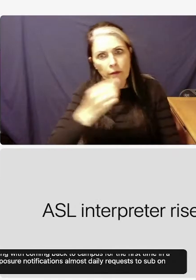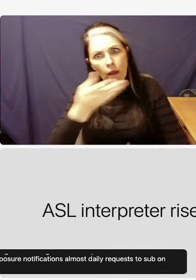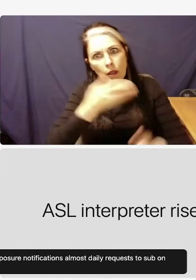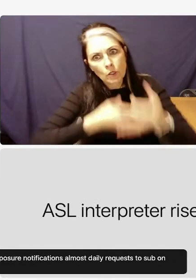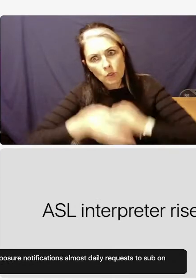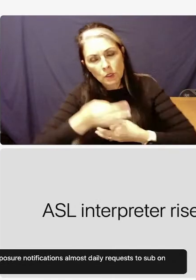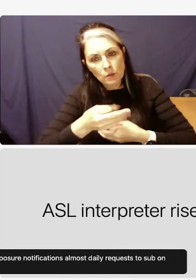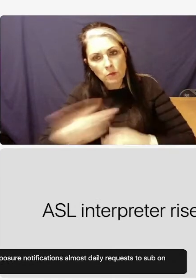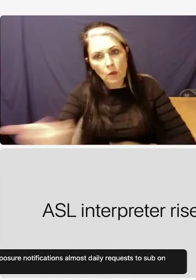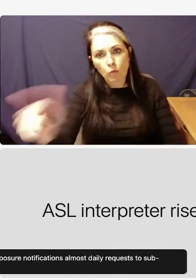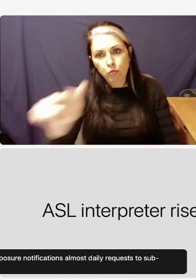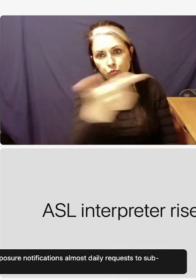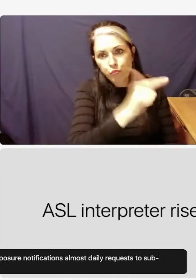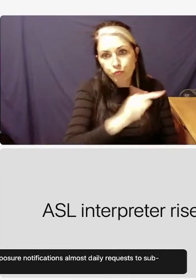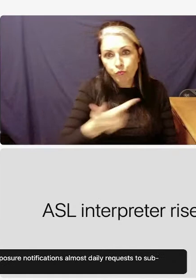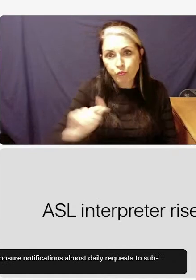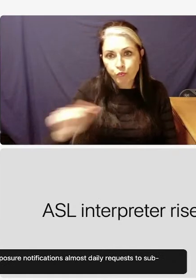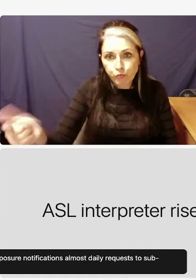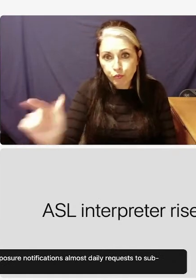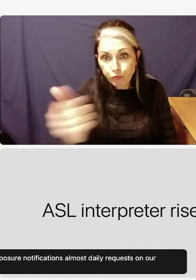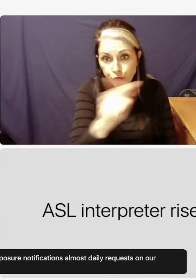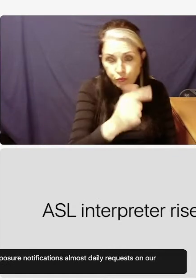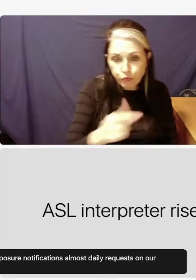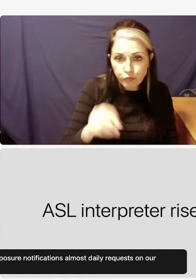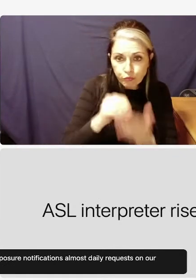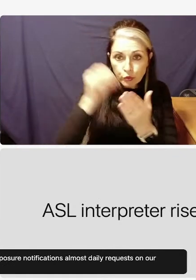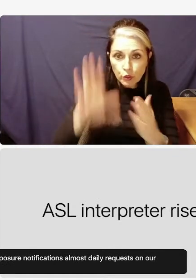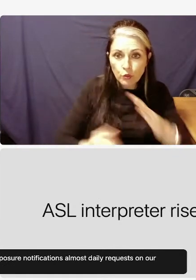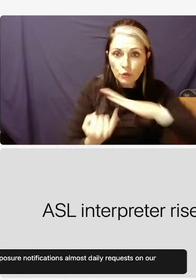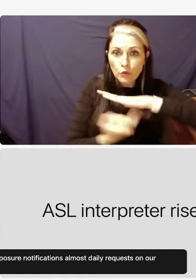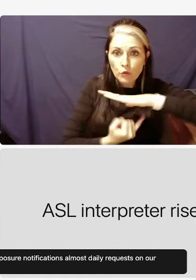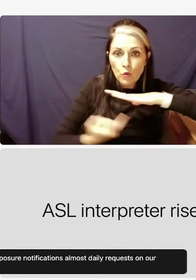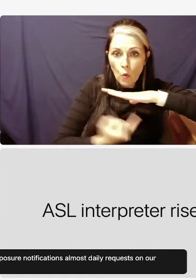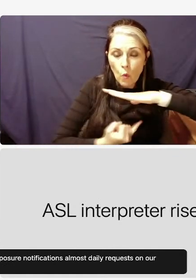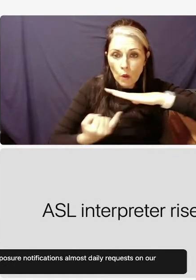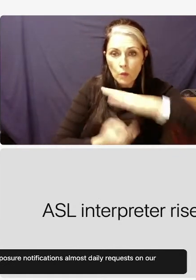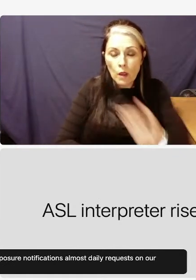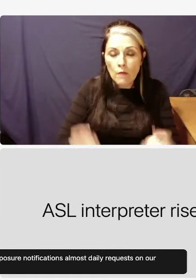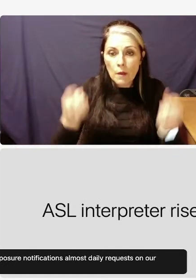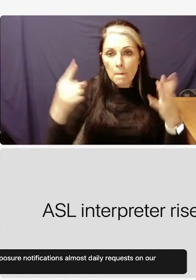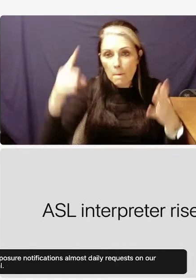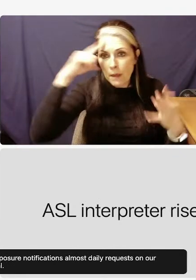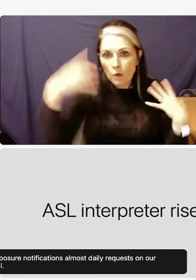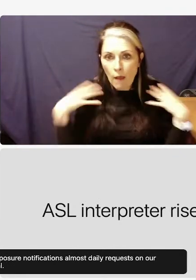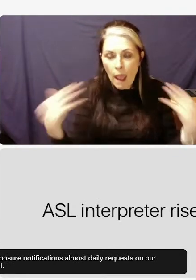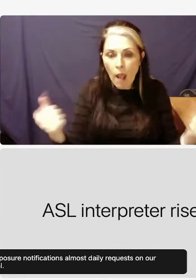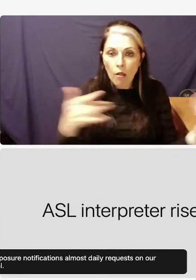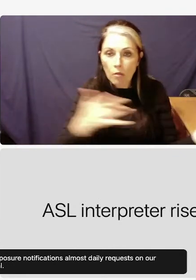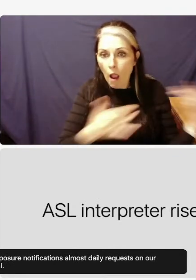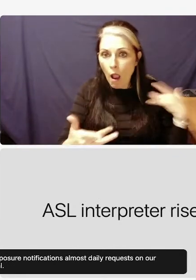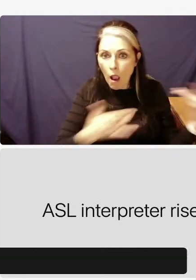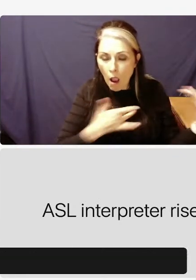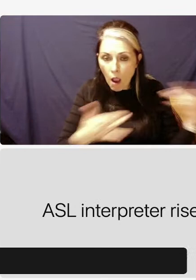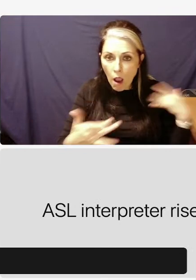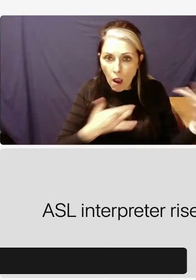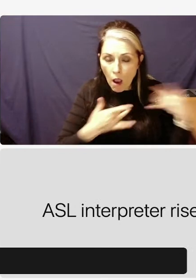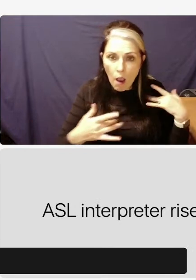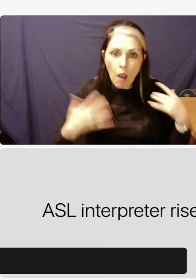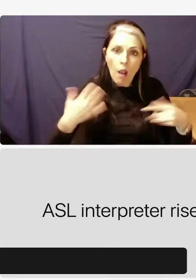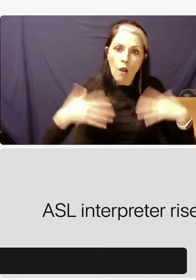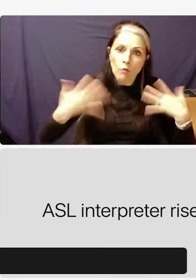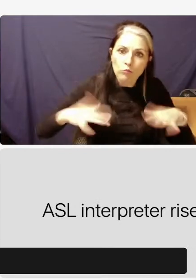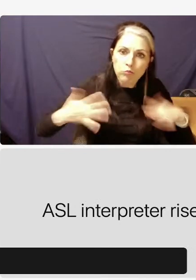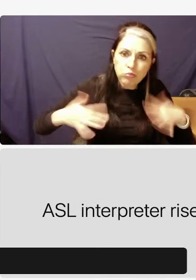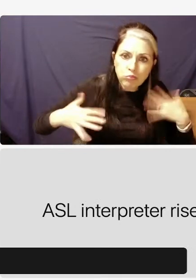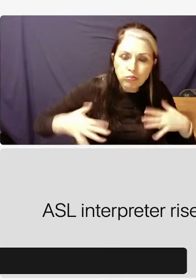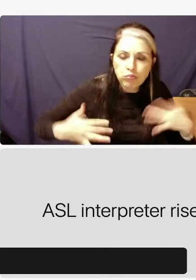rotating door of students almost due to quarantine we have had so many mental health concerns with students feeling anxious depressed or